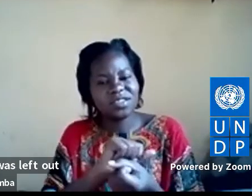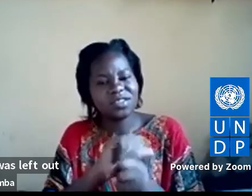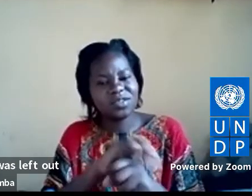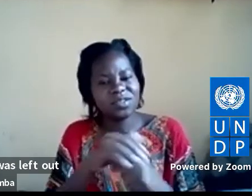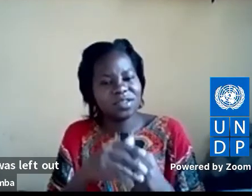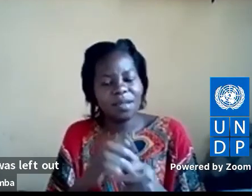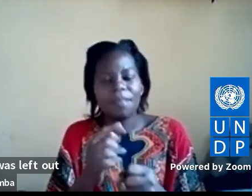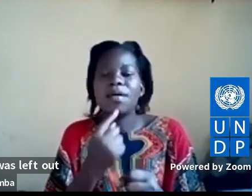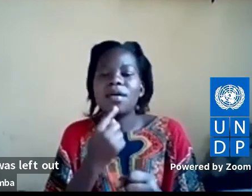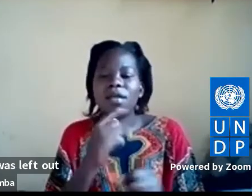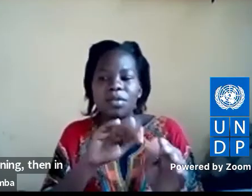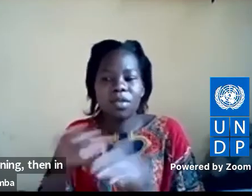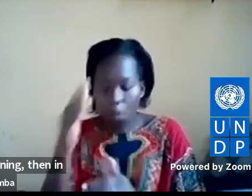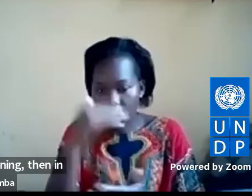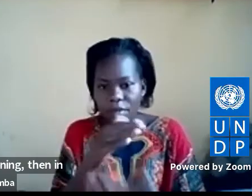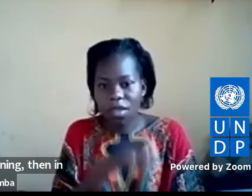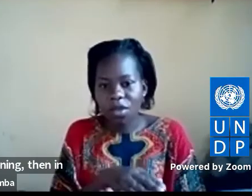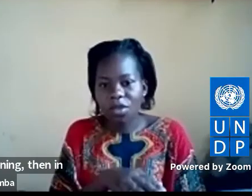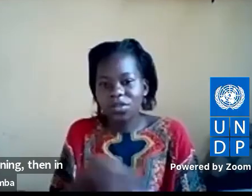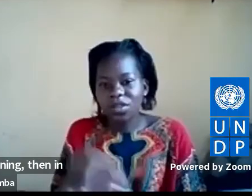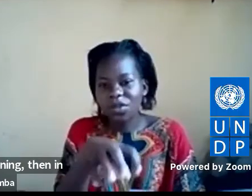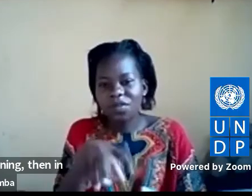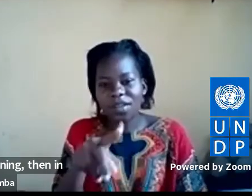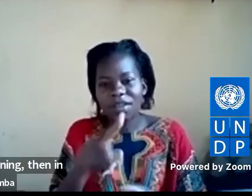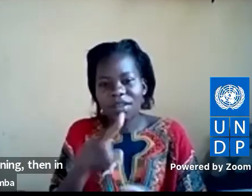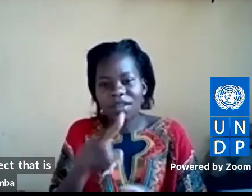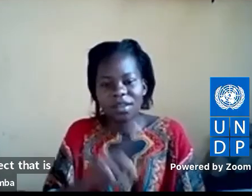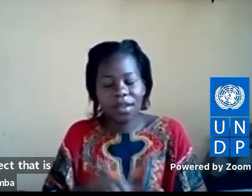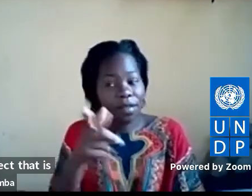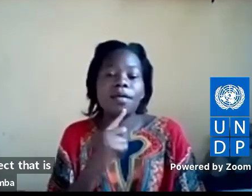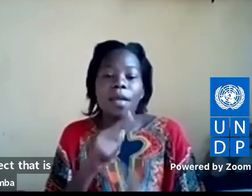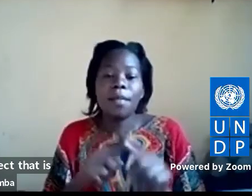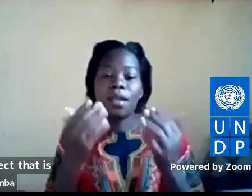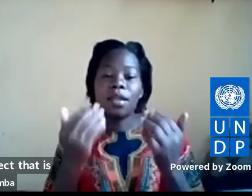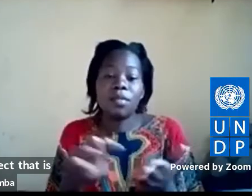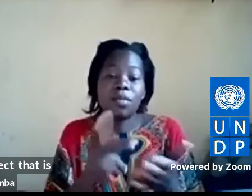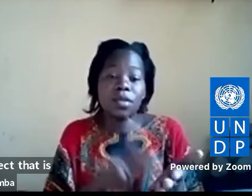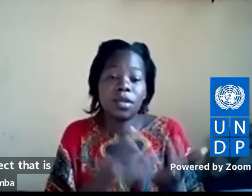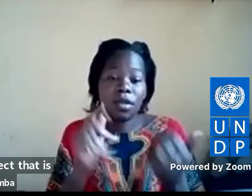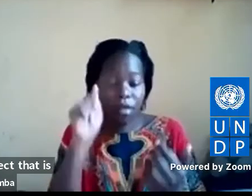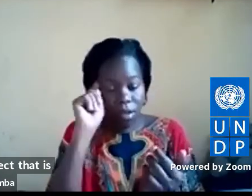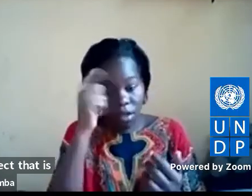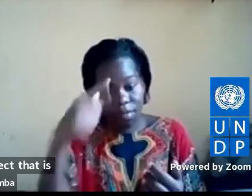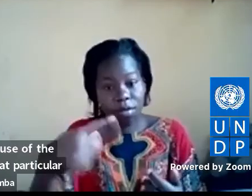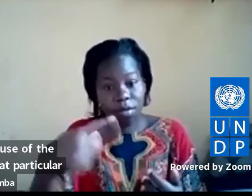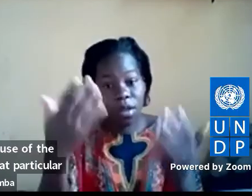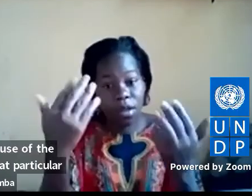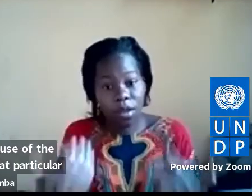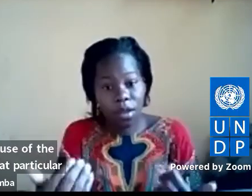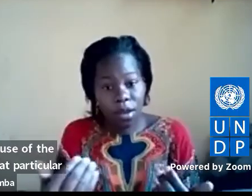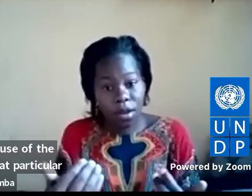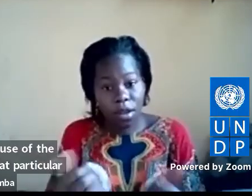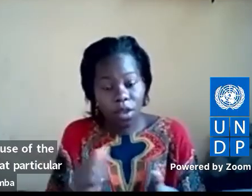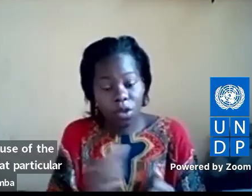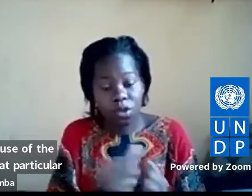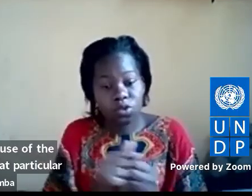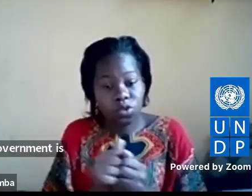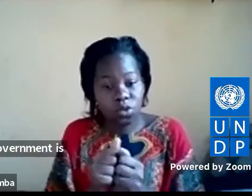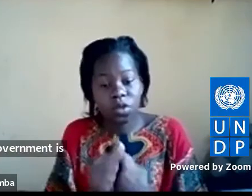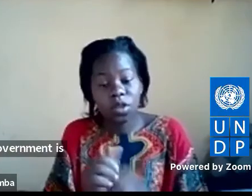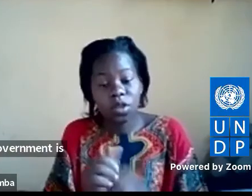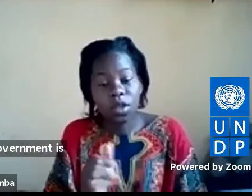particular region. But with this project that the government is running now, together with the ministry, it's going to be beefed up. So